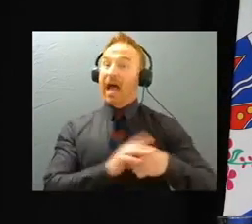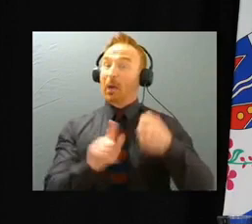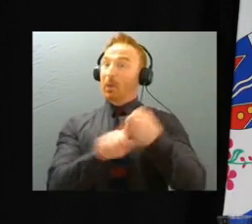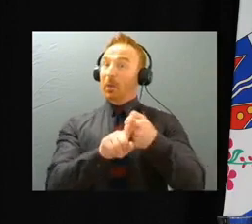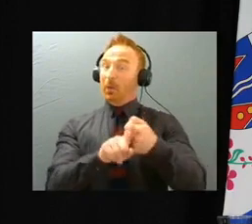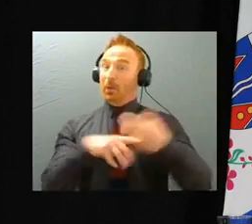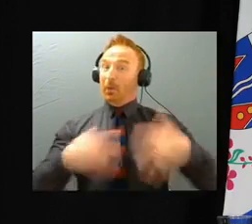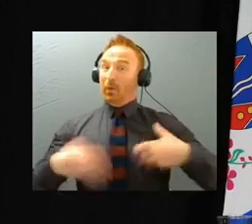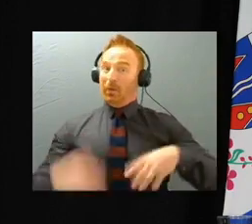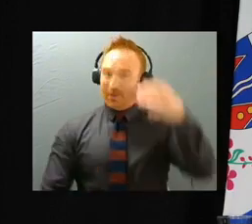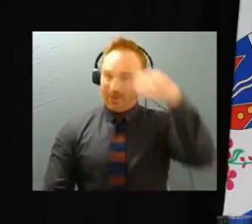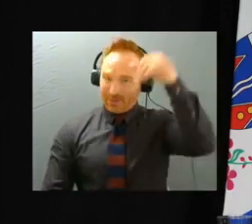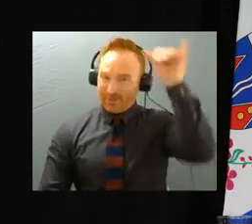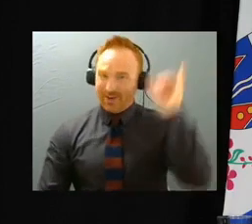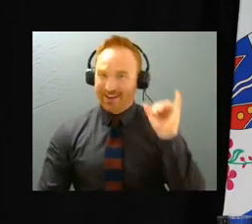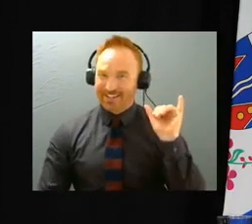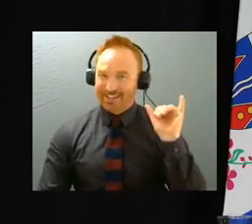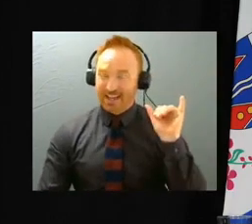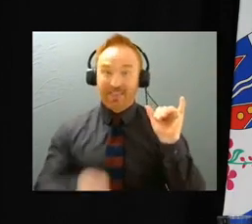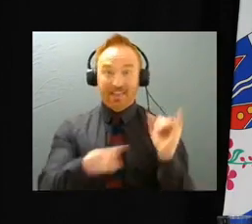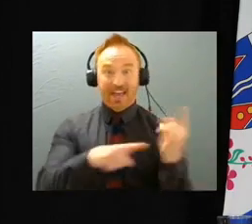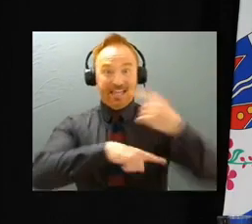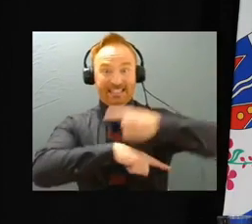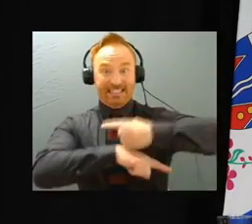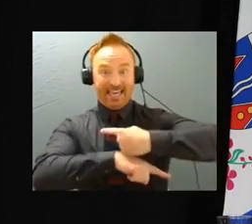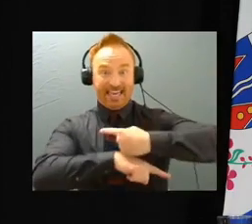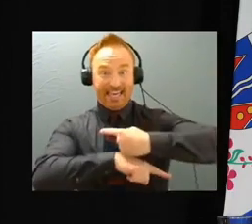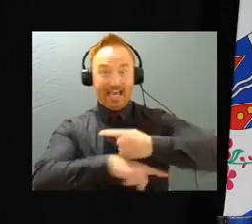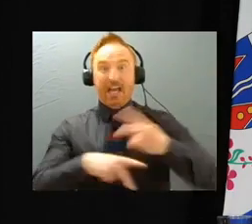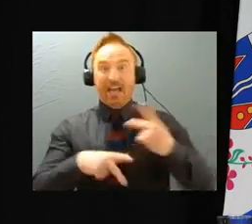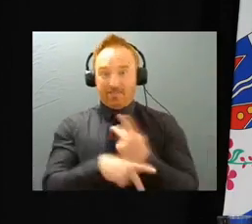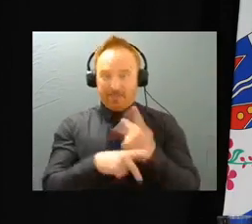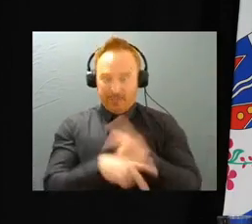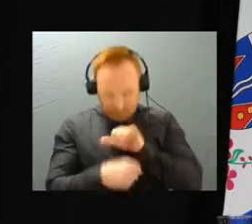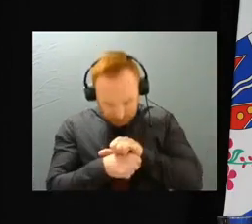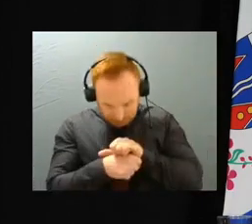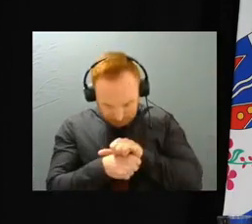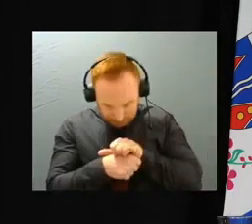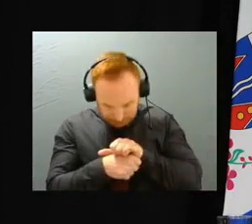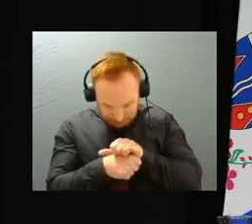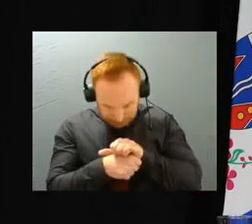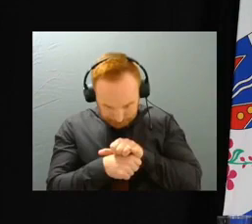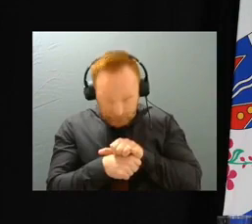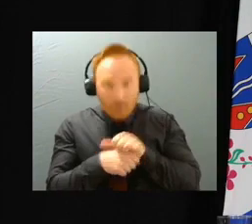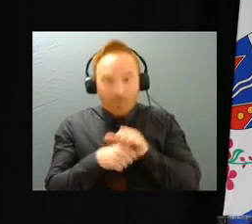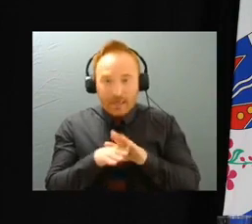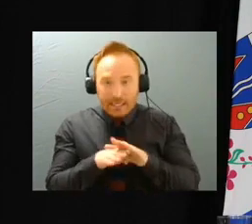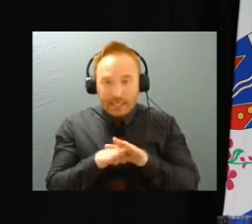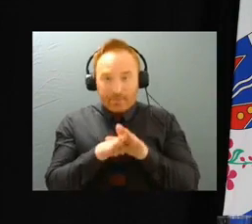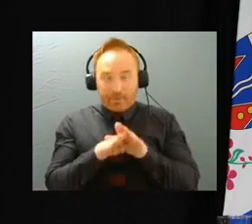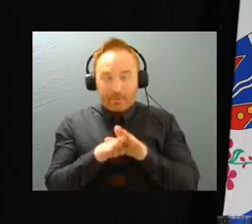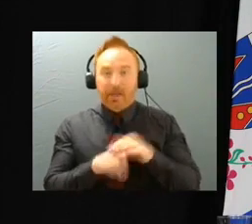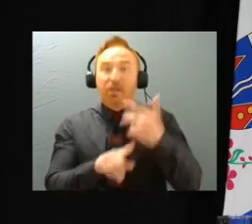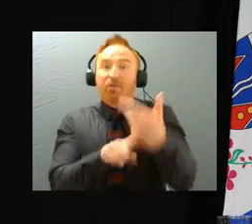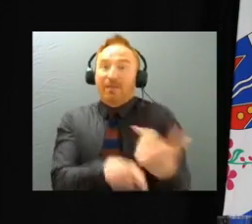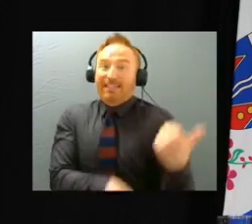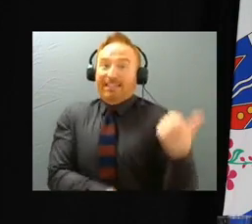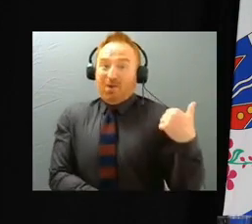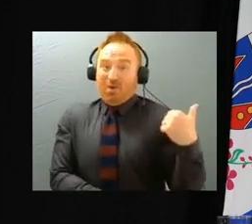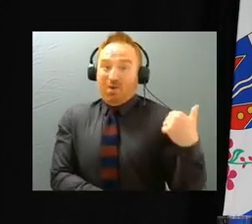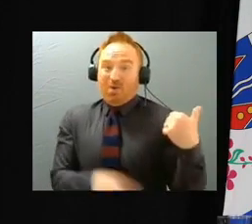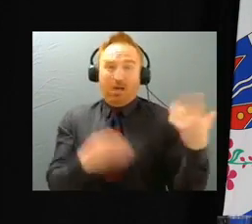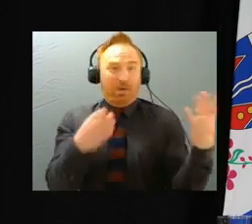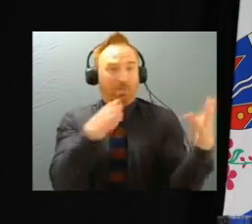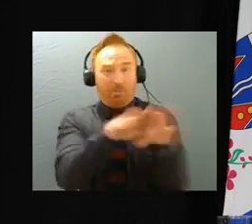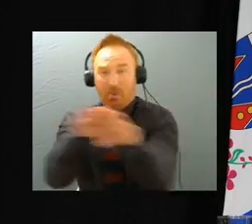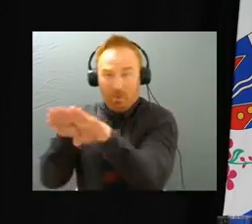make a slow exit from our cocoon. Since the gates shut 3 months ago, we've been able to